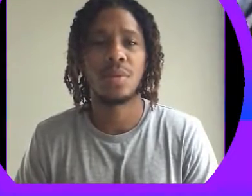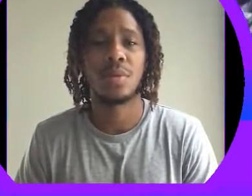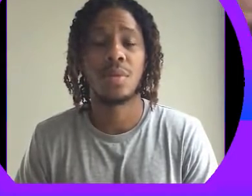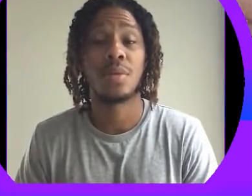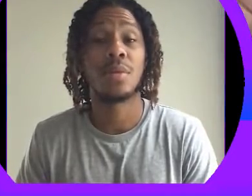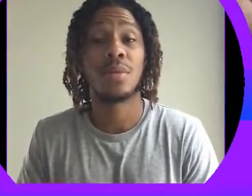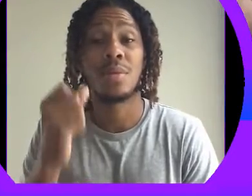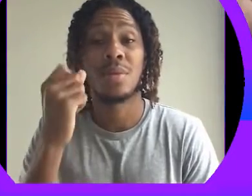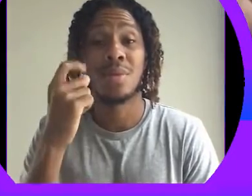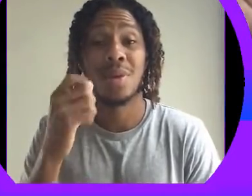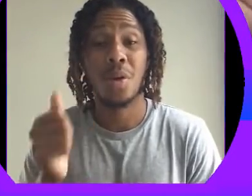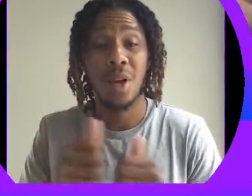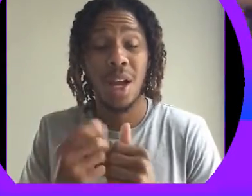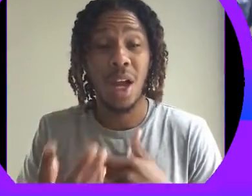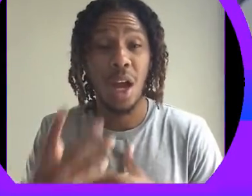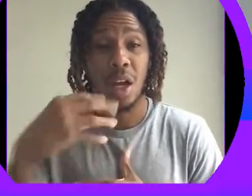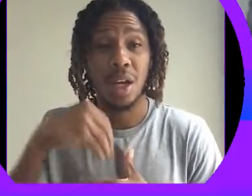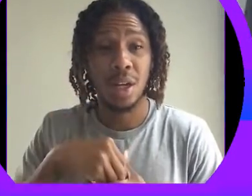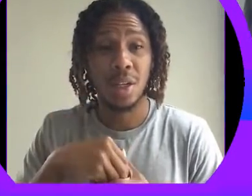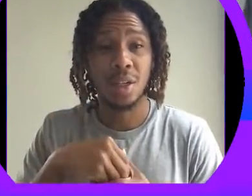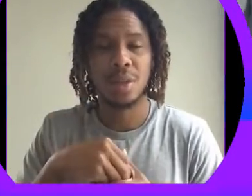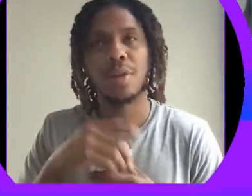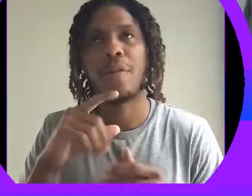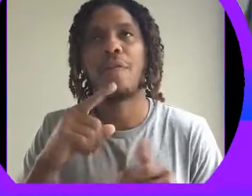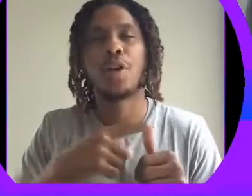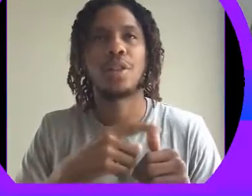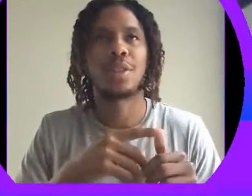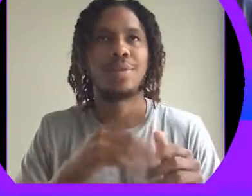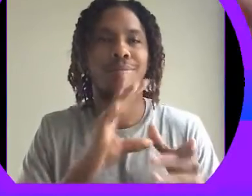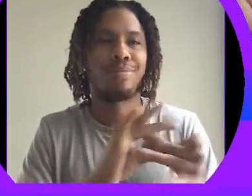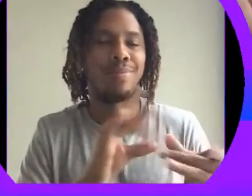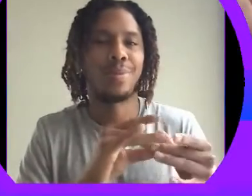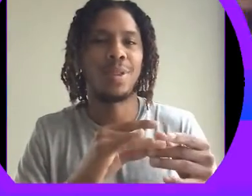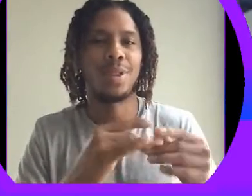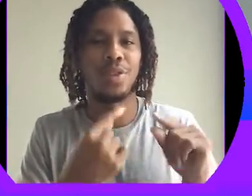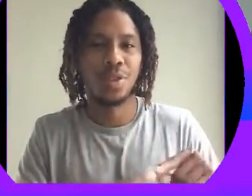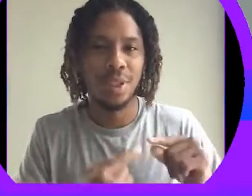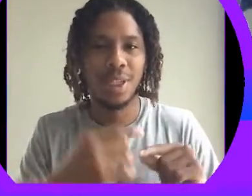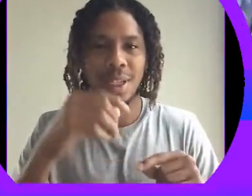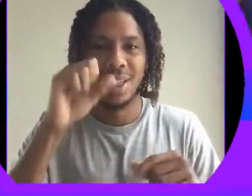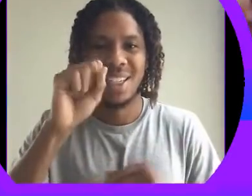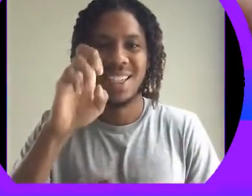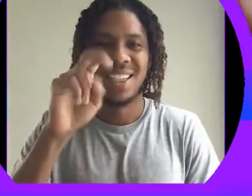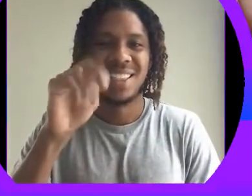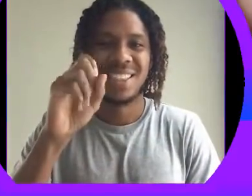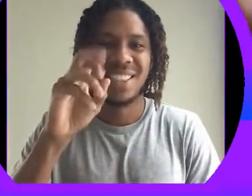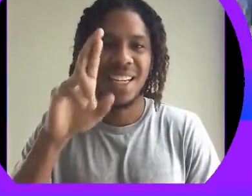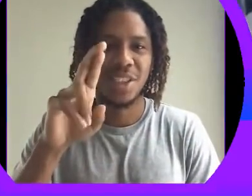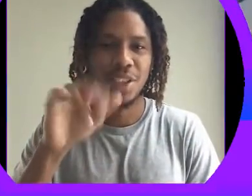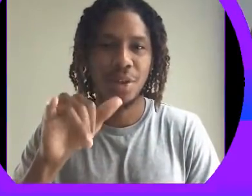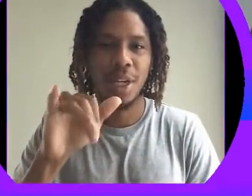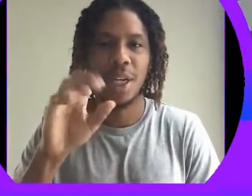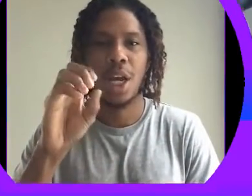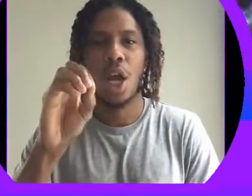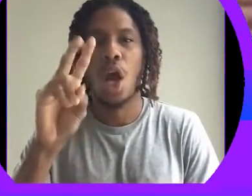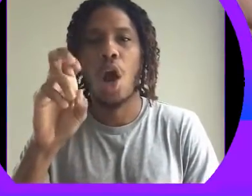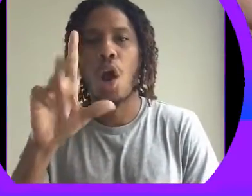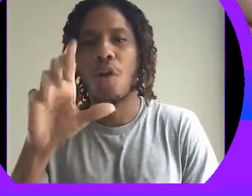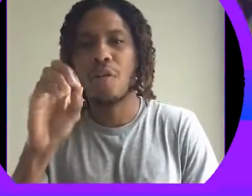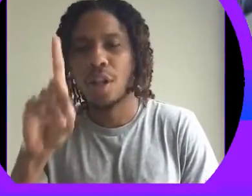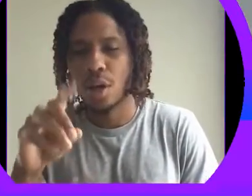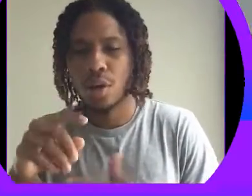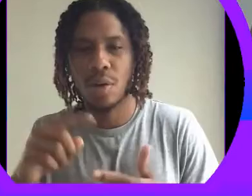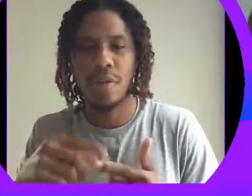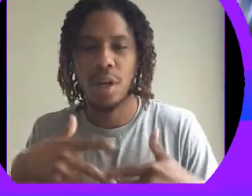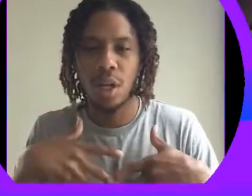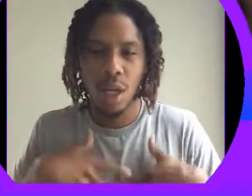The big thing in autism is we all talk about our struggle with it, our sensory overloads, our